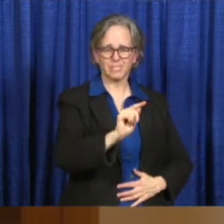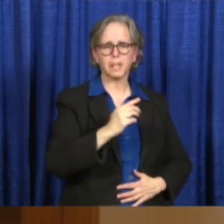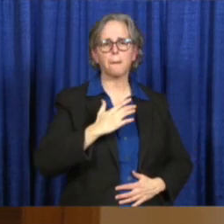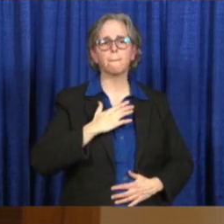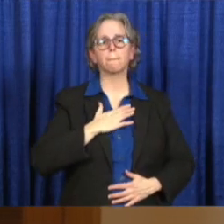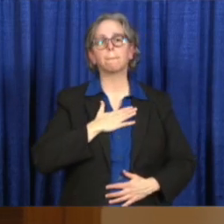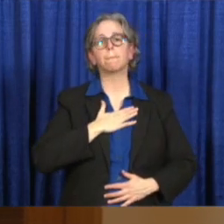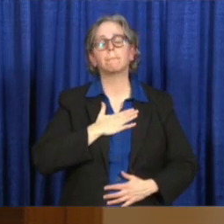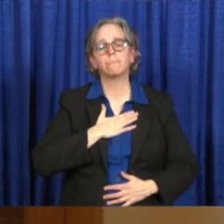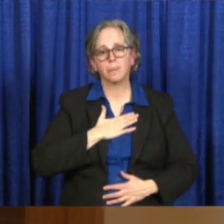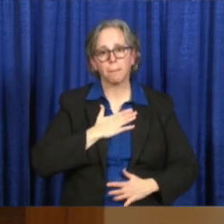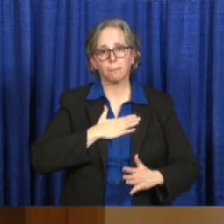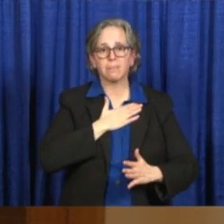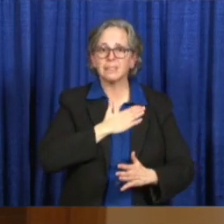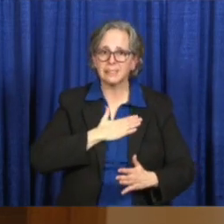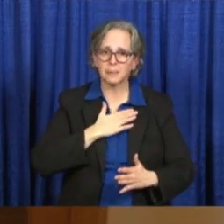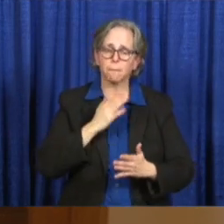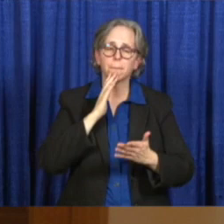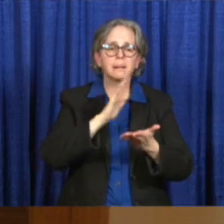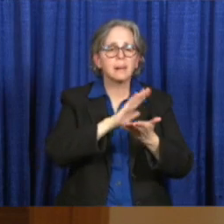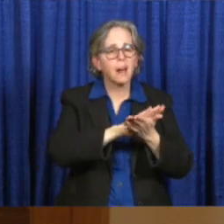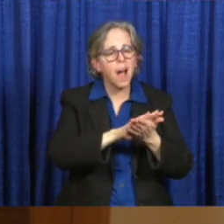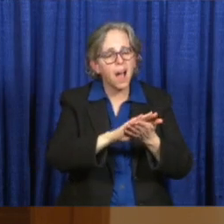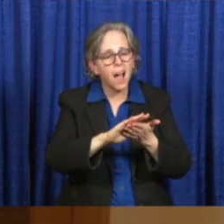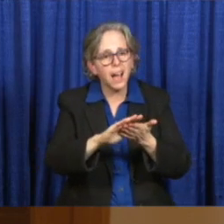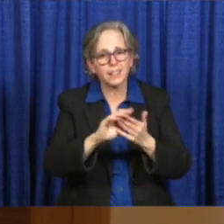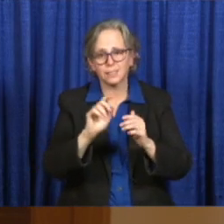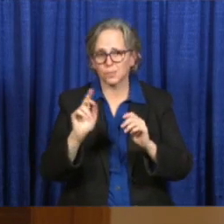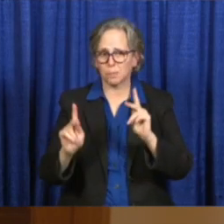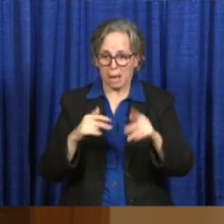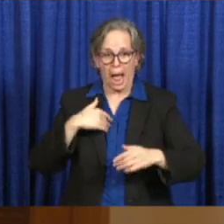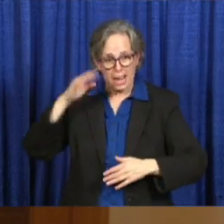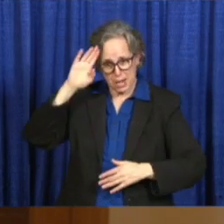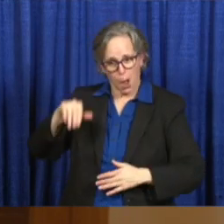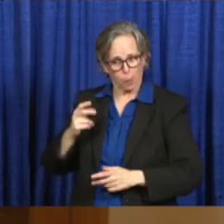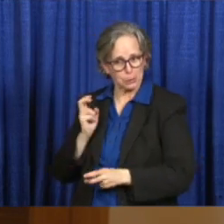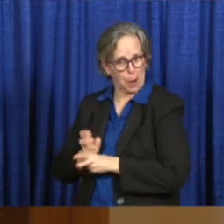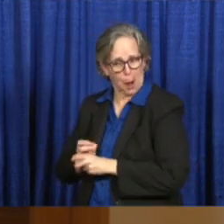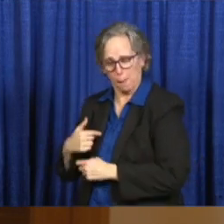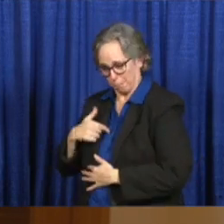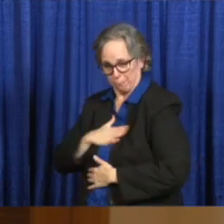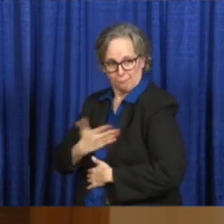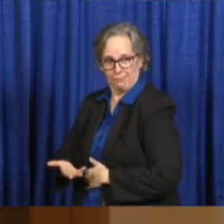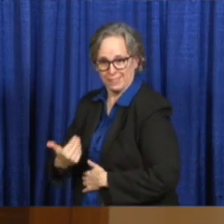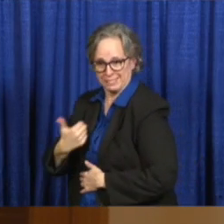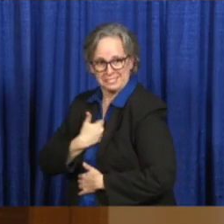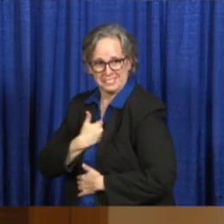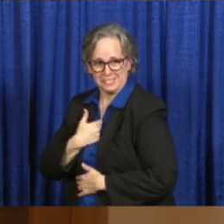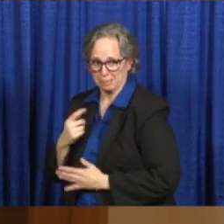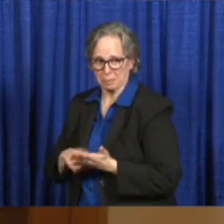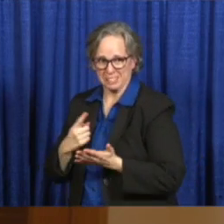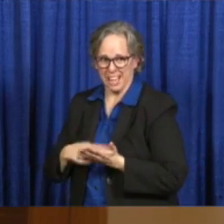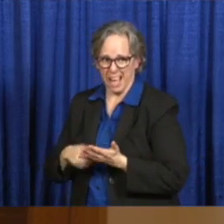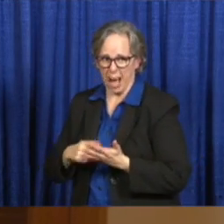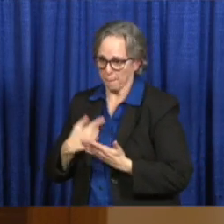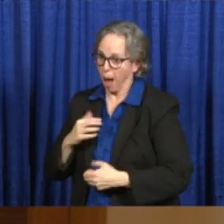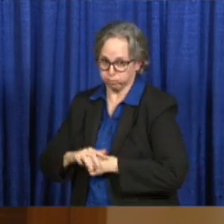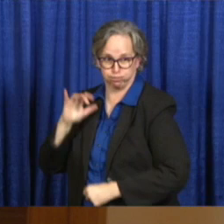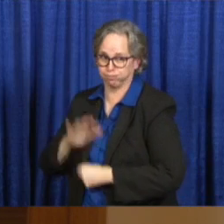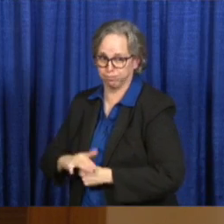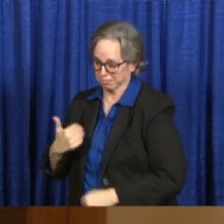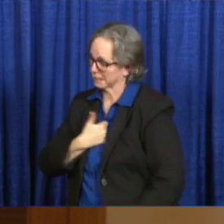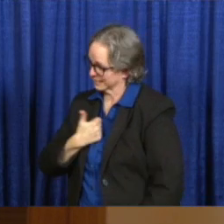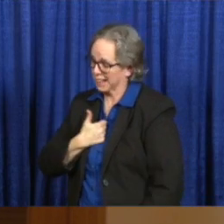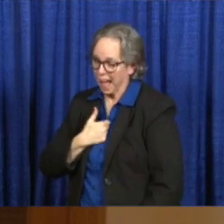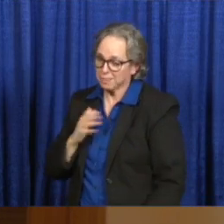it's hard. I have admitted that I lose my own temper occasionally,